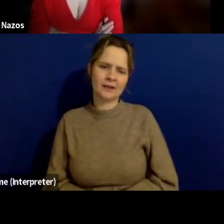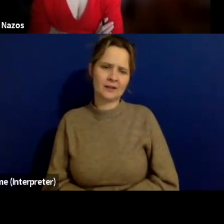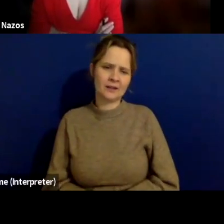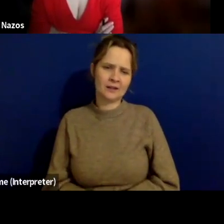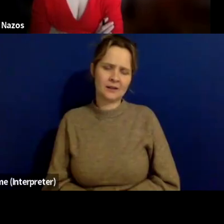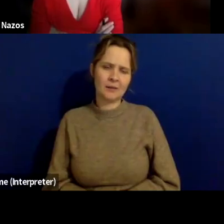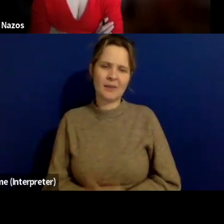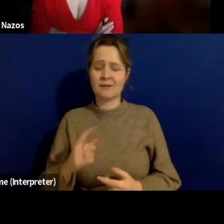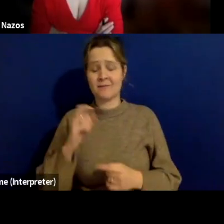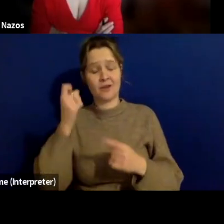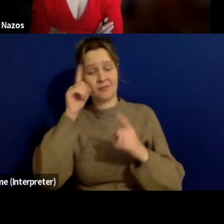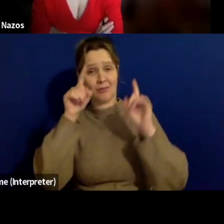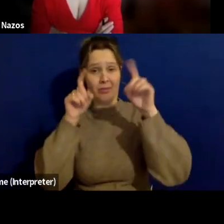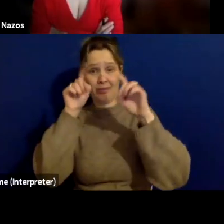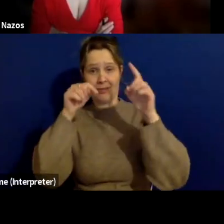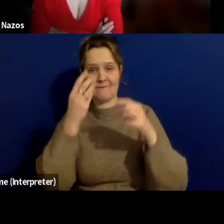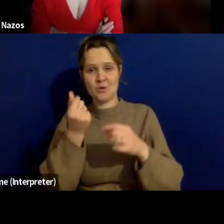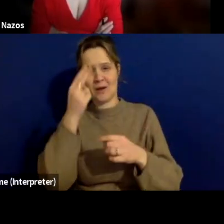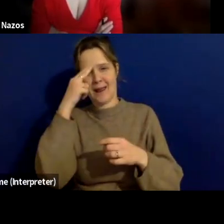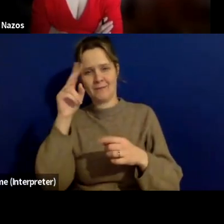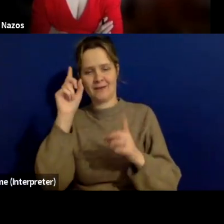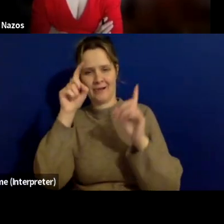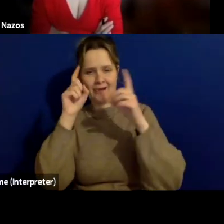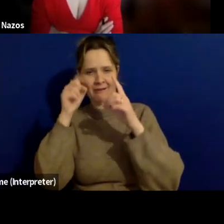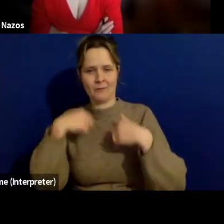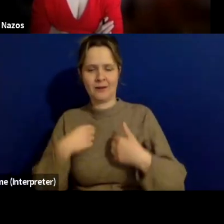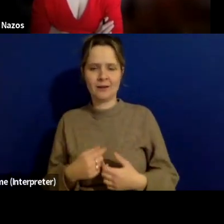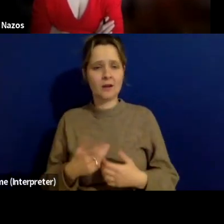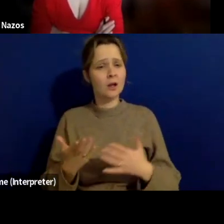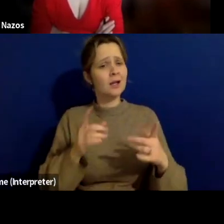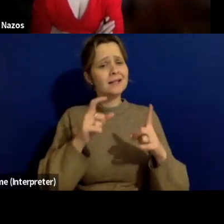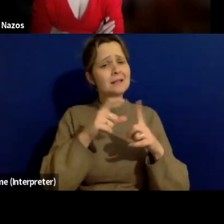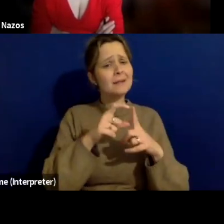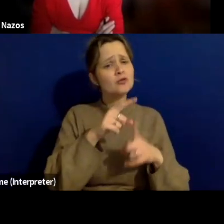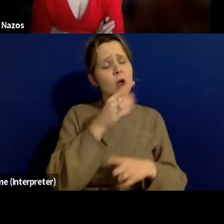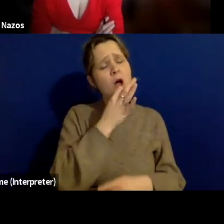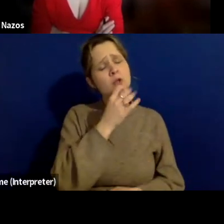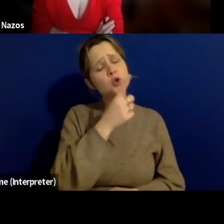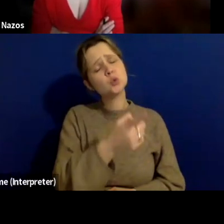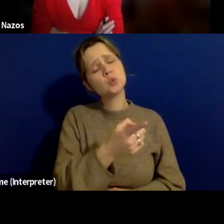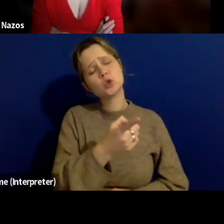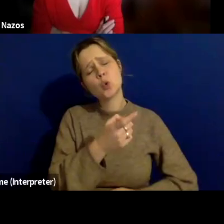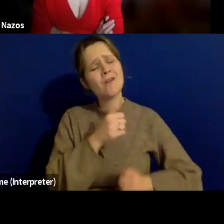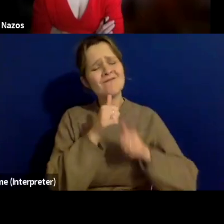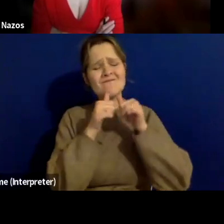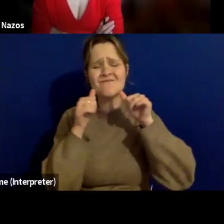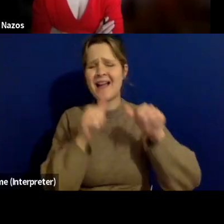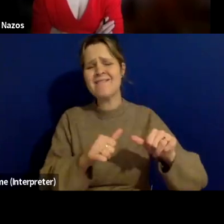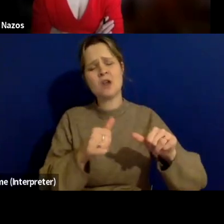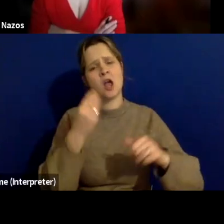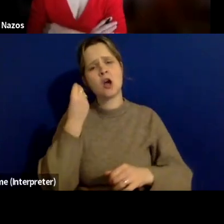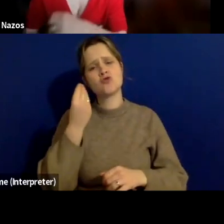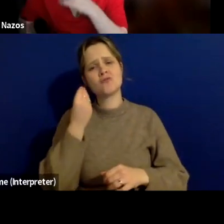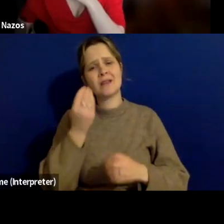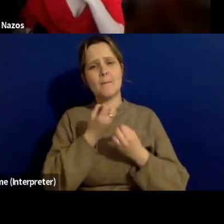that's the first that comes in my mind. Yeah. Dimitra, what are your Greek influences